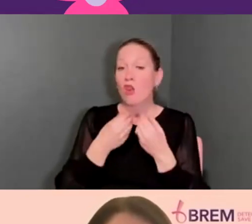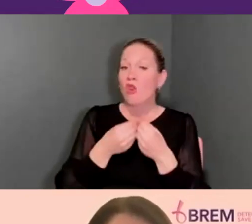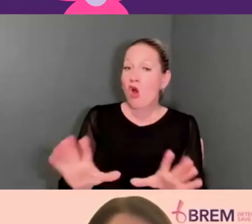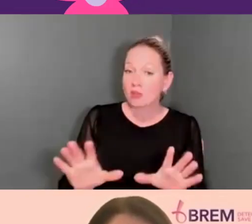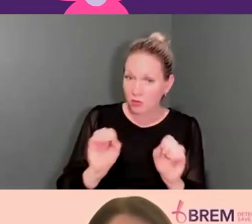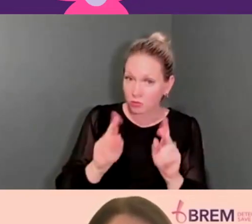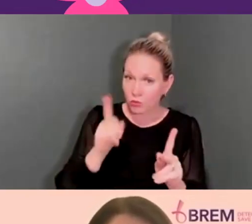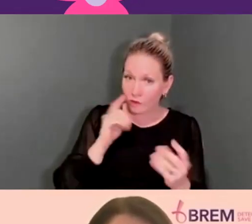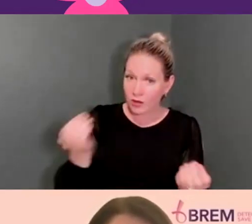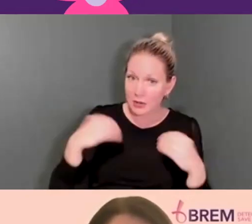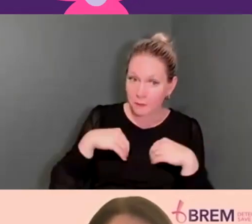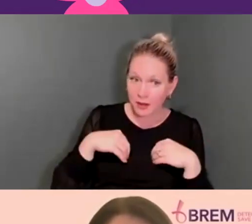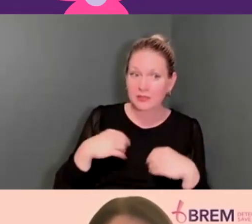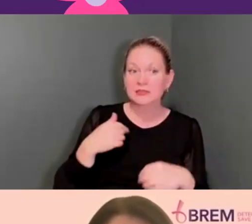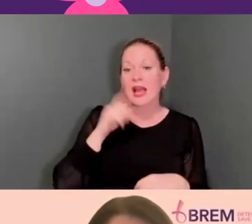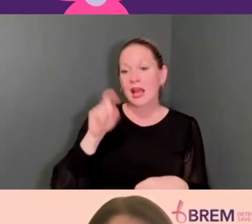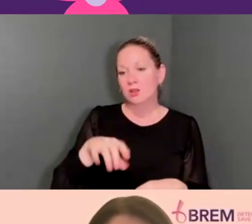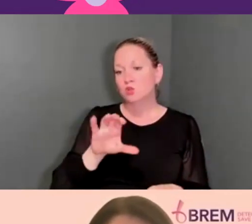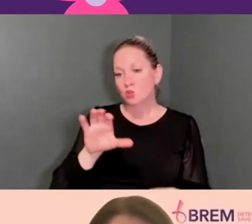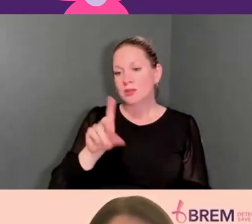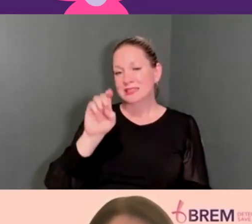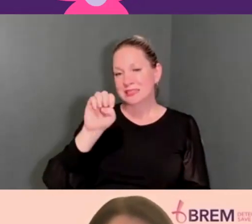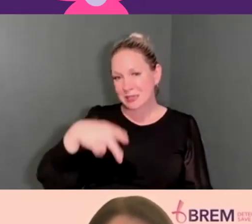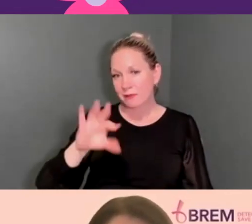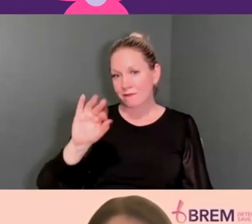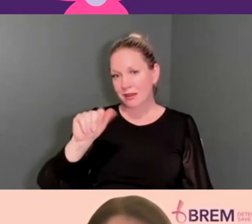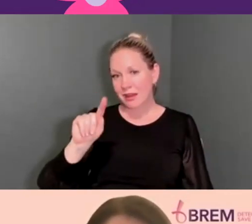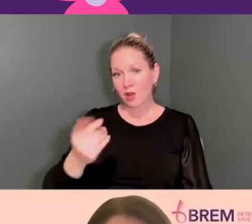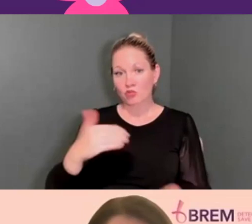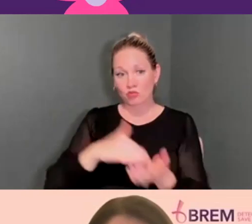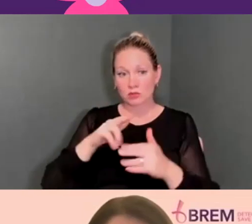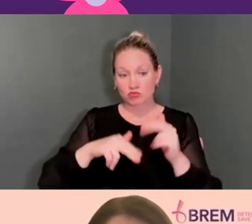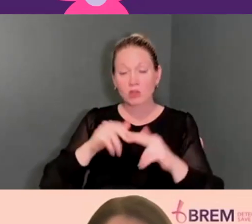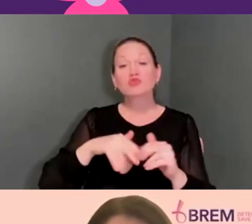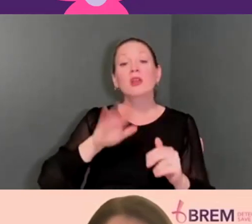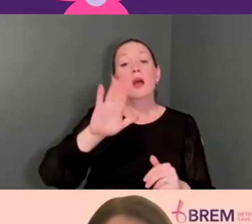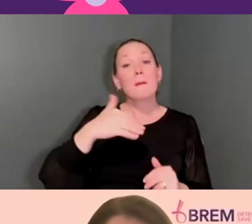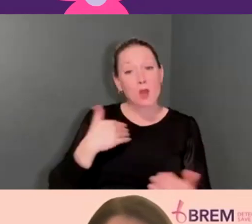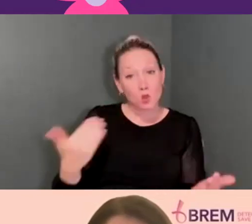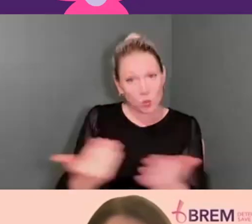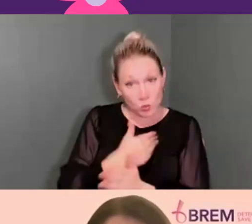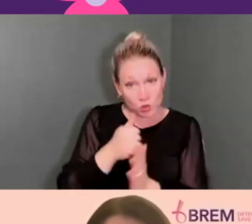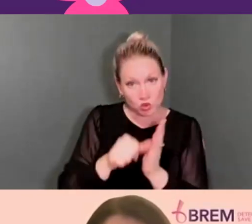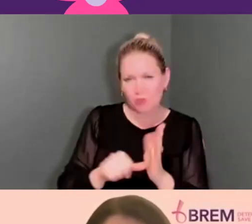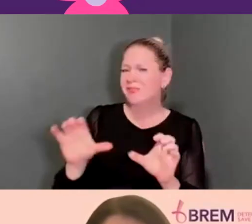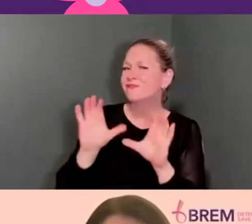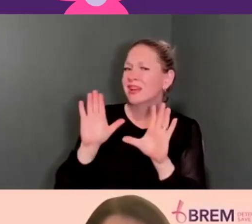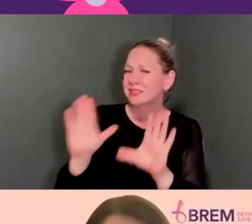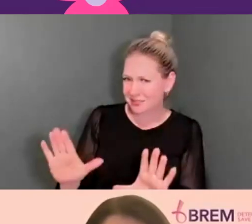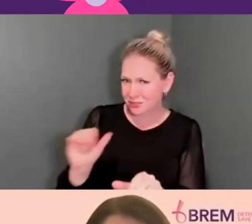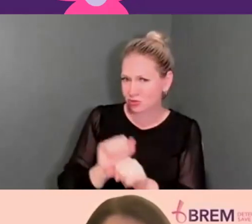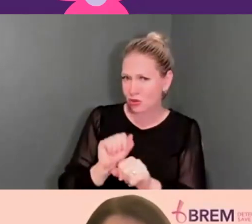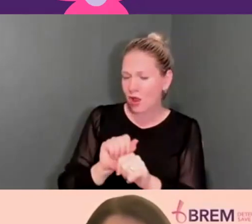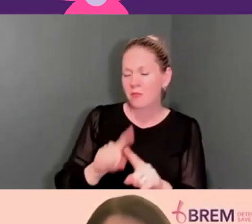had to go with the deep flap reconstruction, which my new plastic surgeon did a fantastic job on, but it has led to a lot of